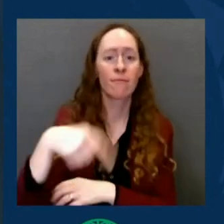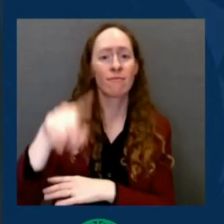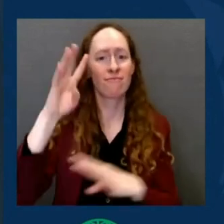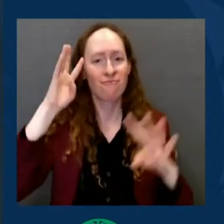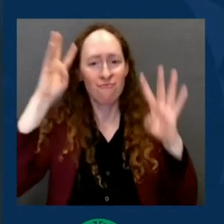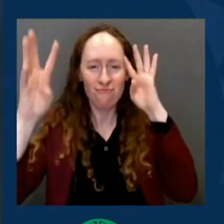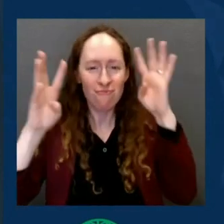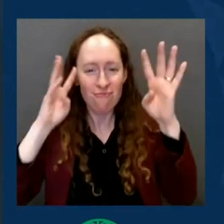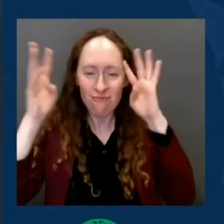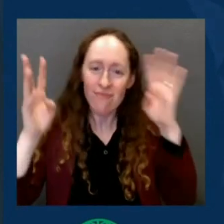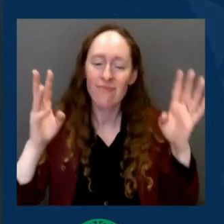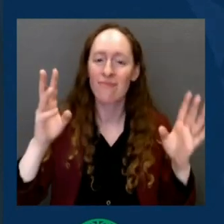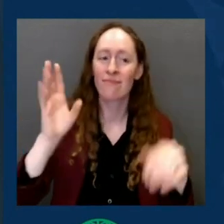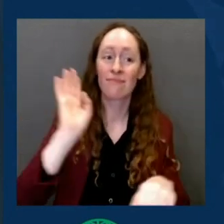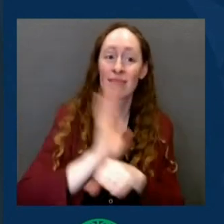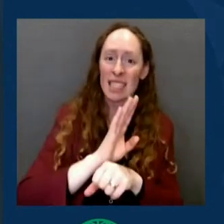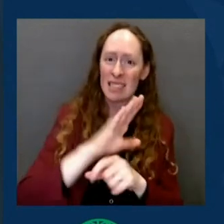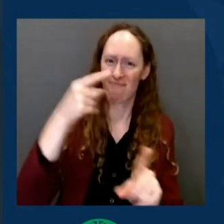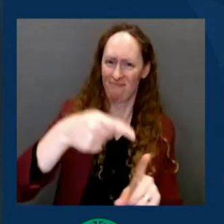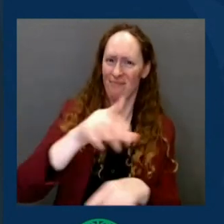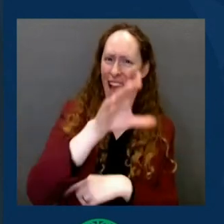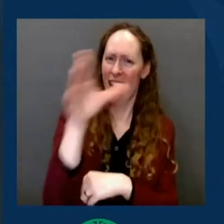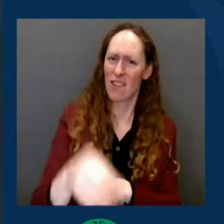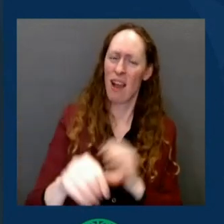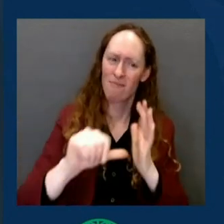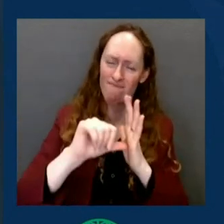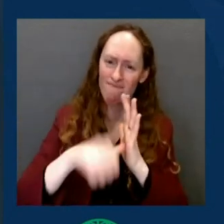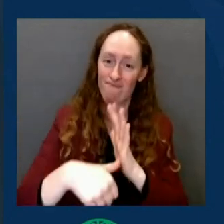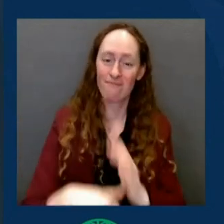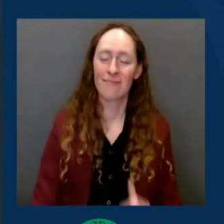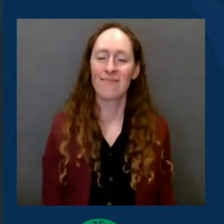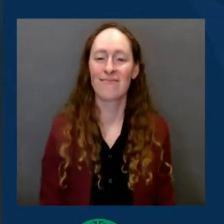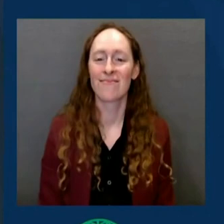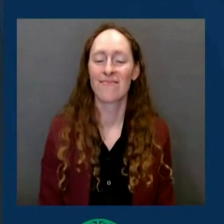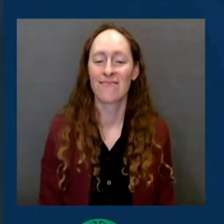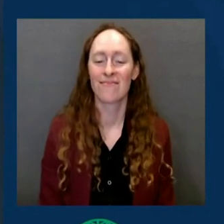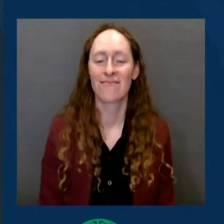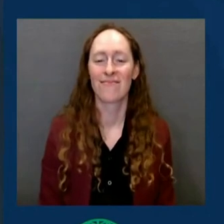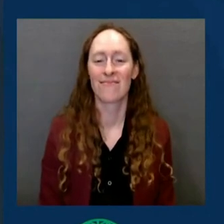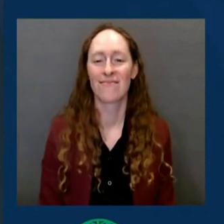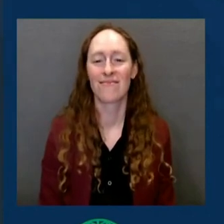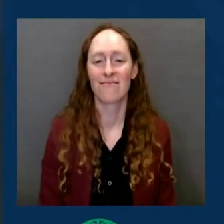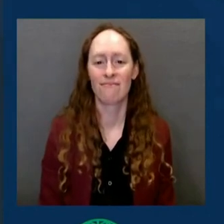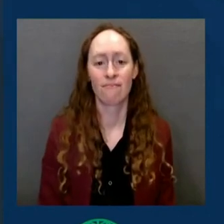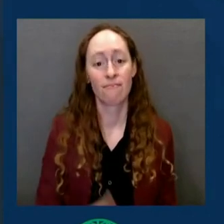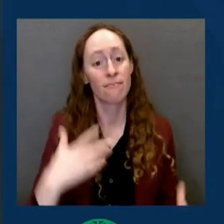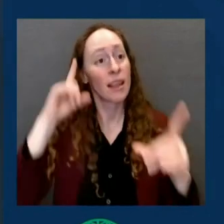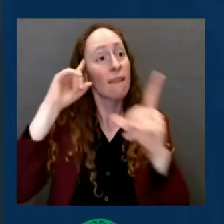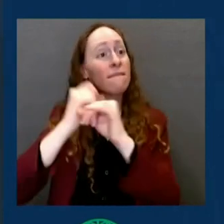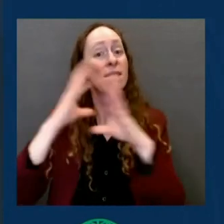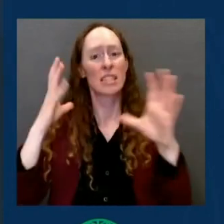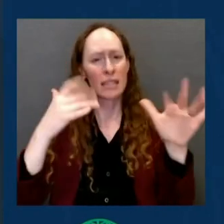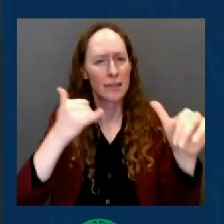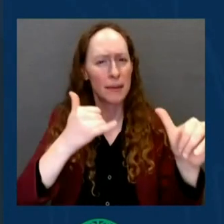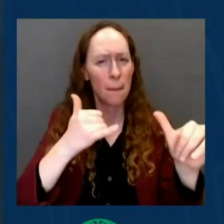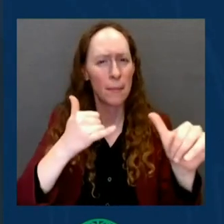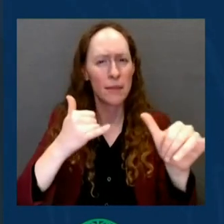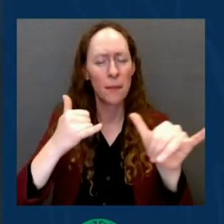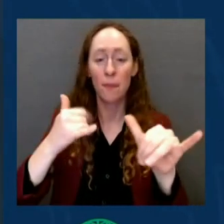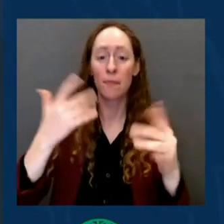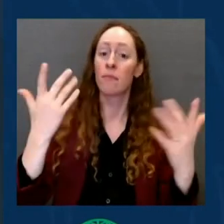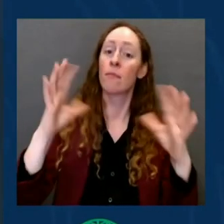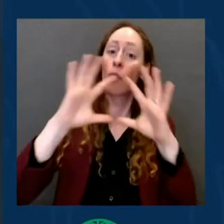all share, a world that is free, a world that is open, prosperous, and secure.